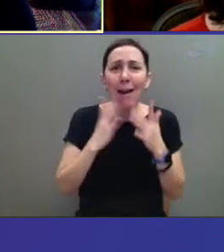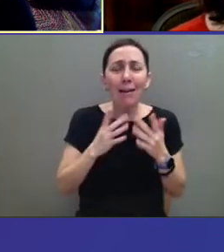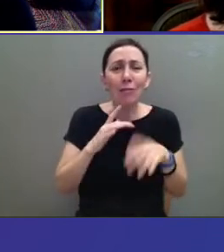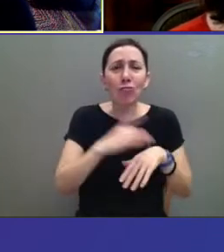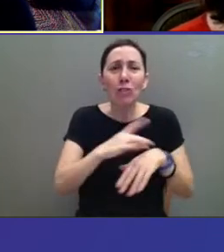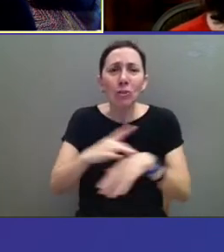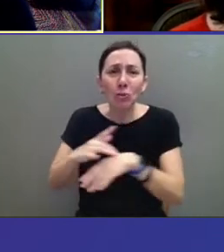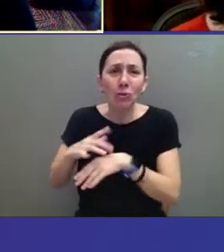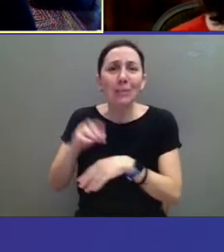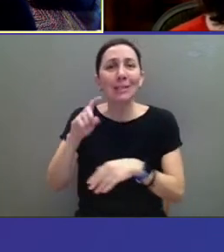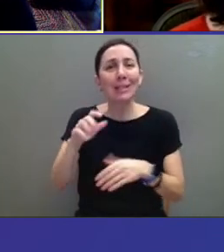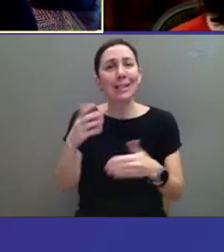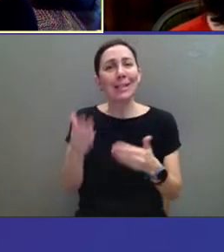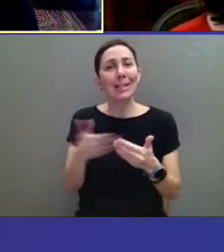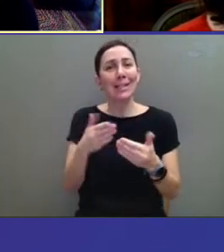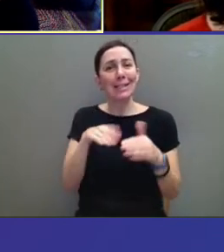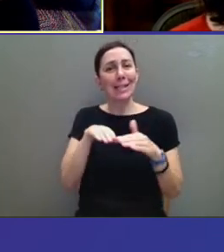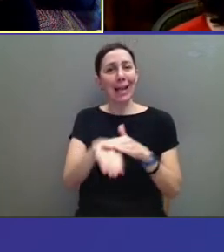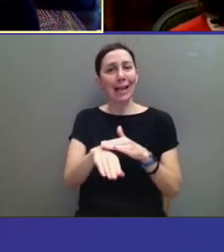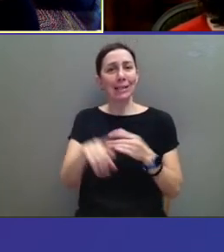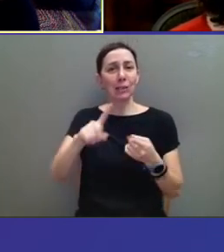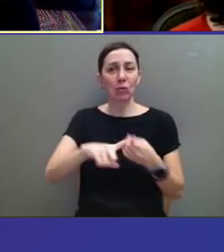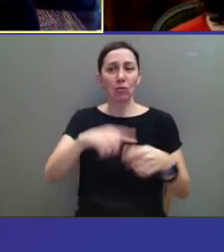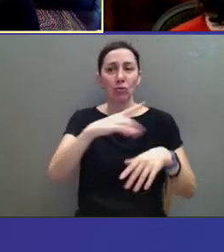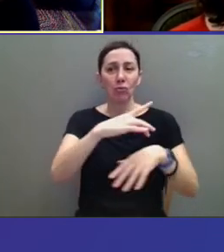easy access to those resources.